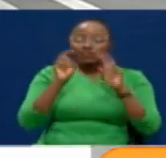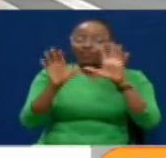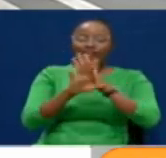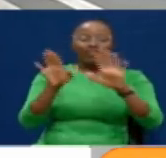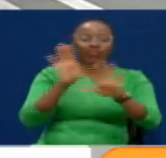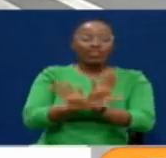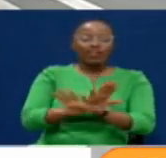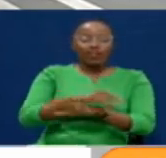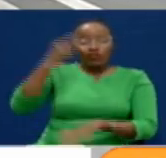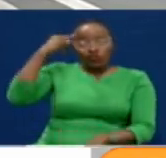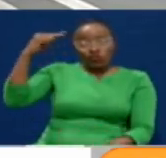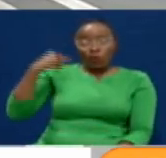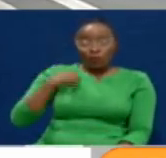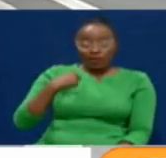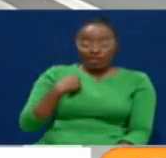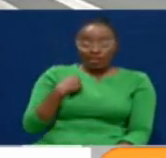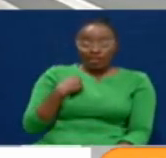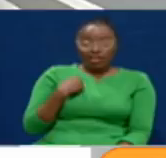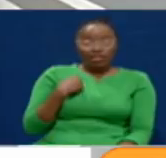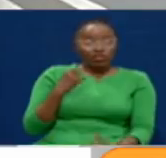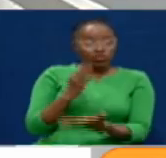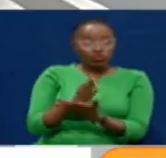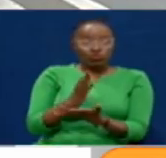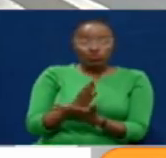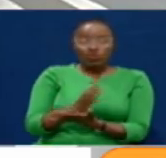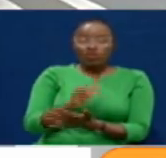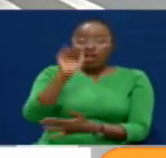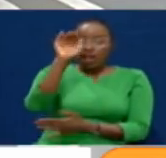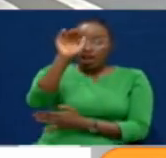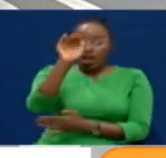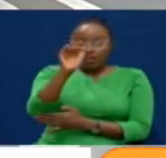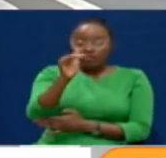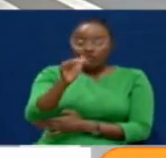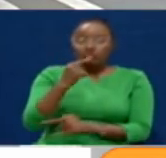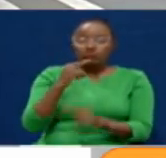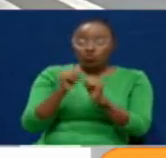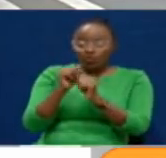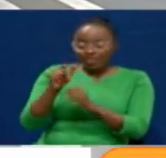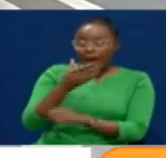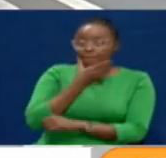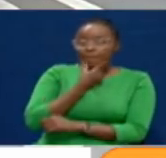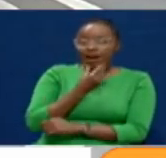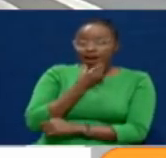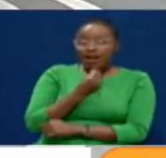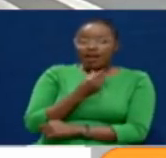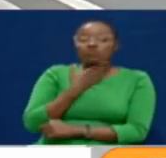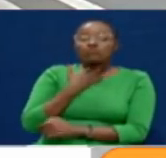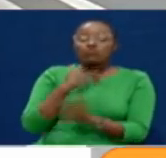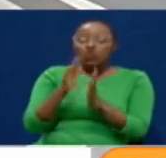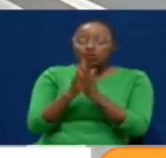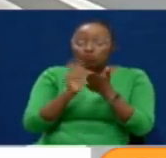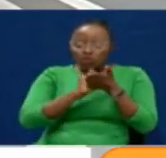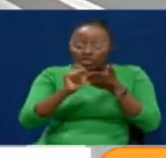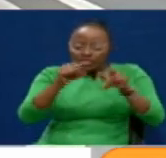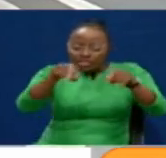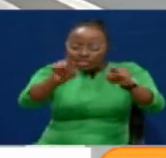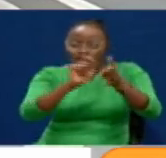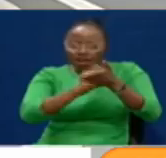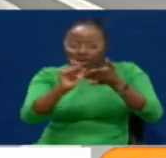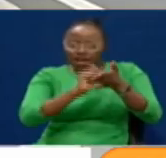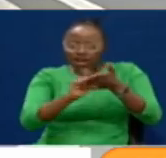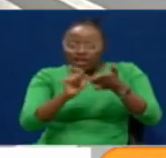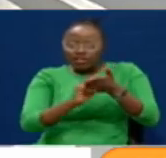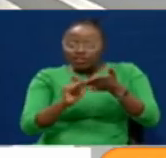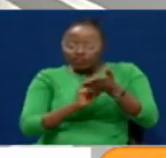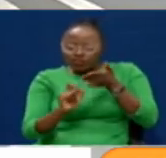think for me, I really ask whoever can talk to Sir Charles. We want a book written by him himself, yeah, or dictated